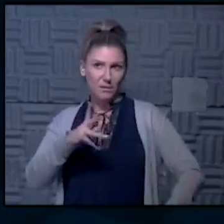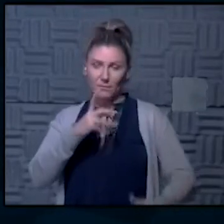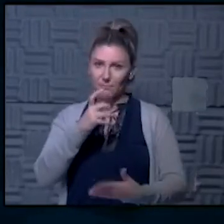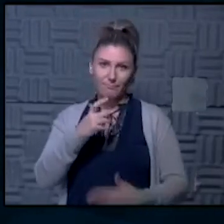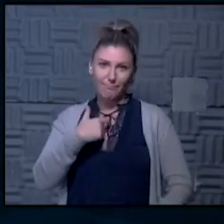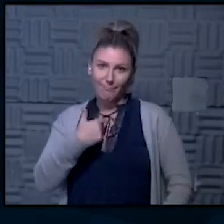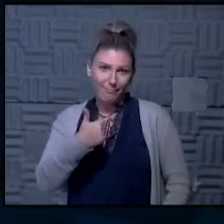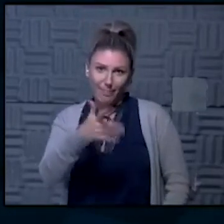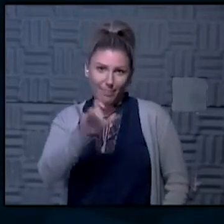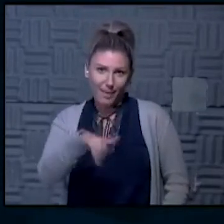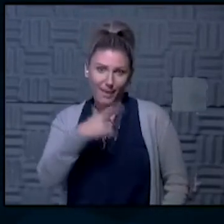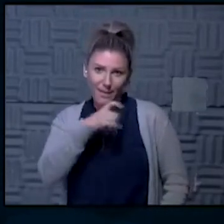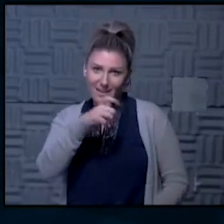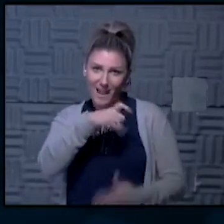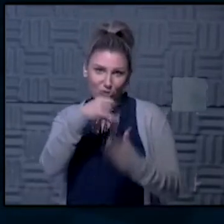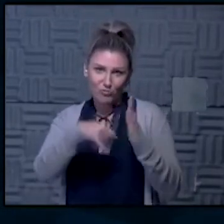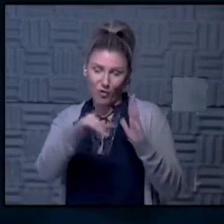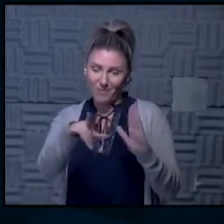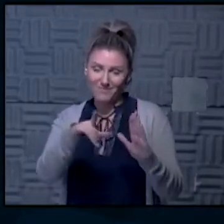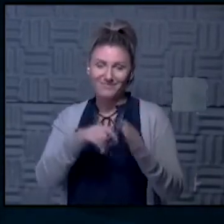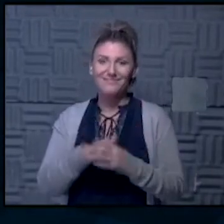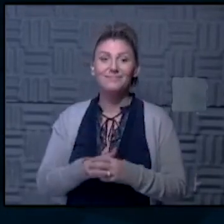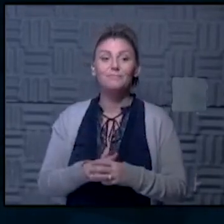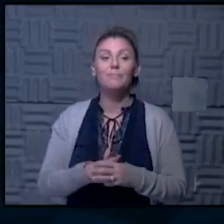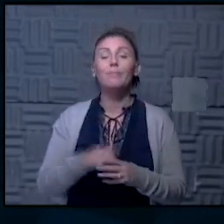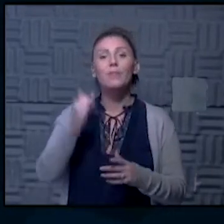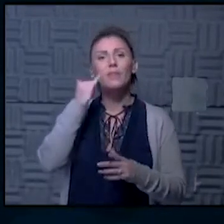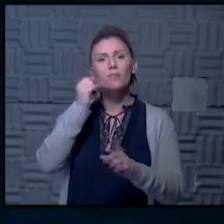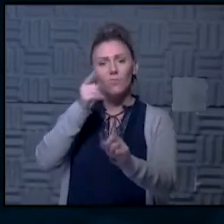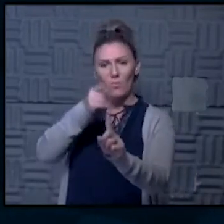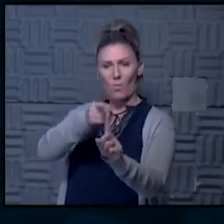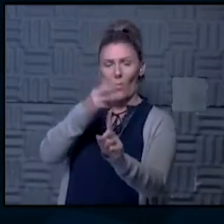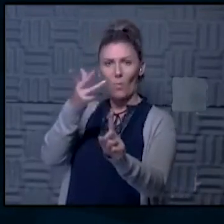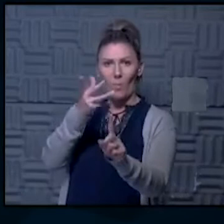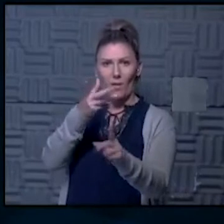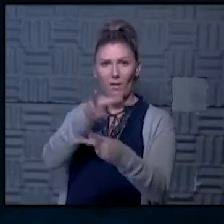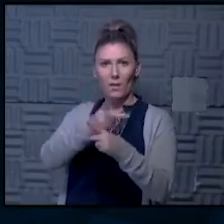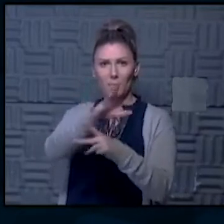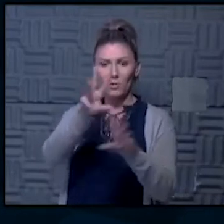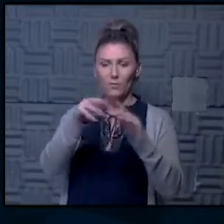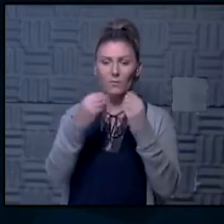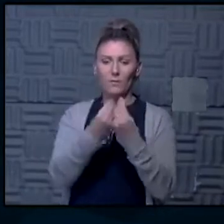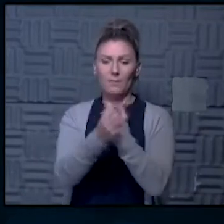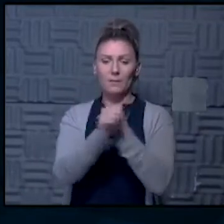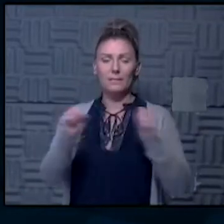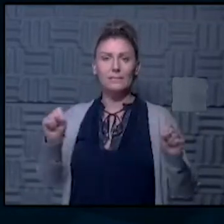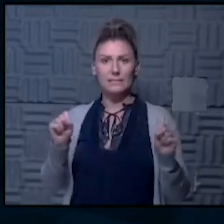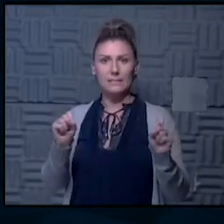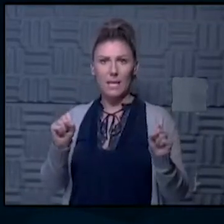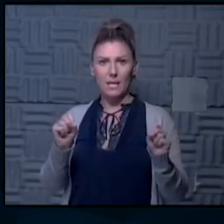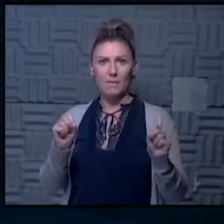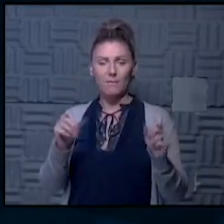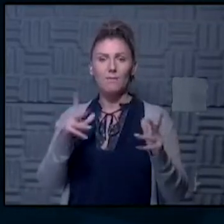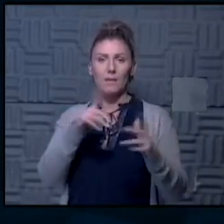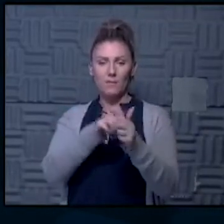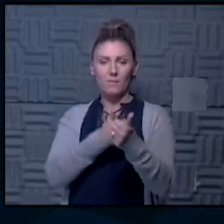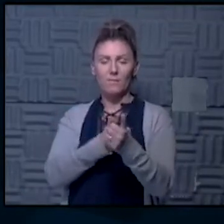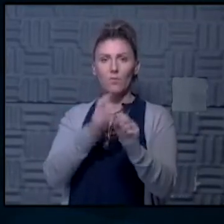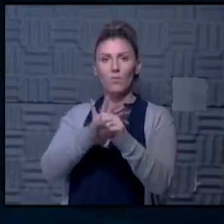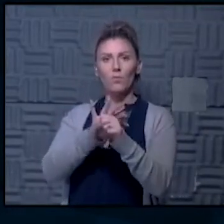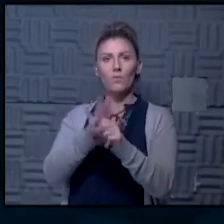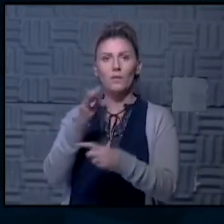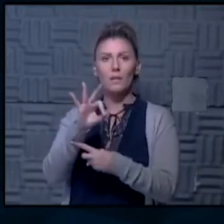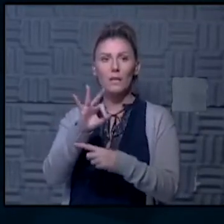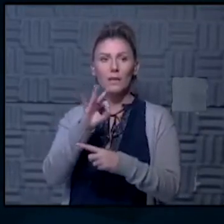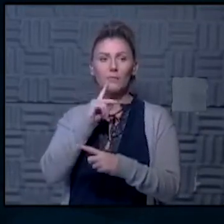no means an artist. So if you're aiming at what keeps your family safe from coronavirus, think of each of the things